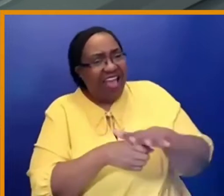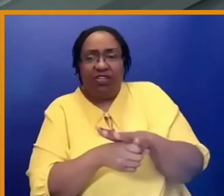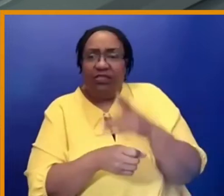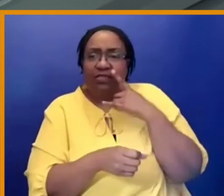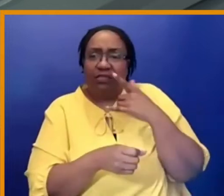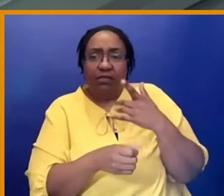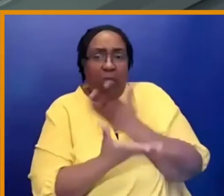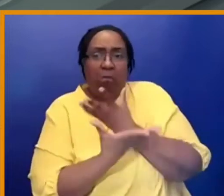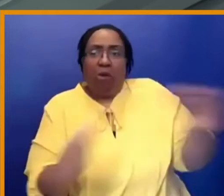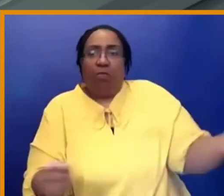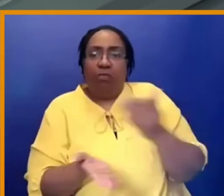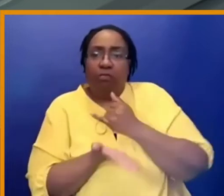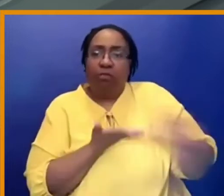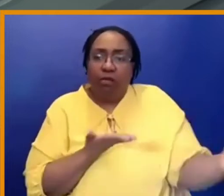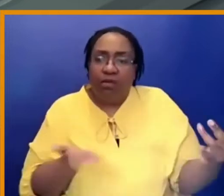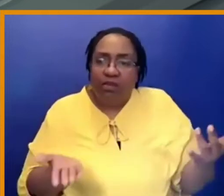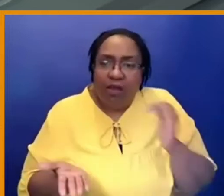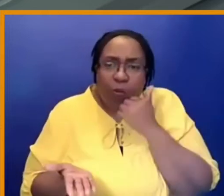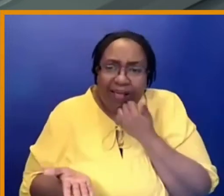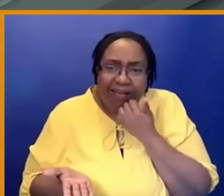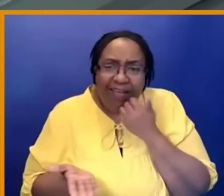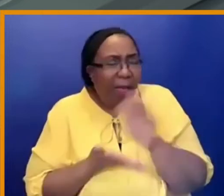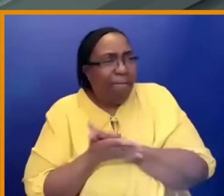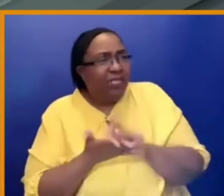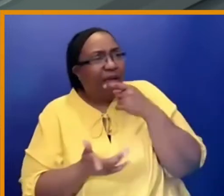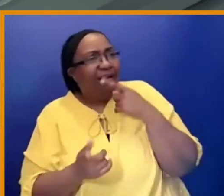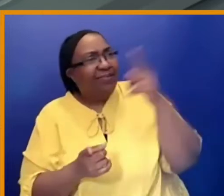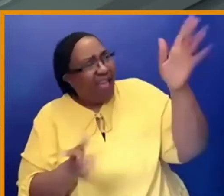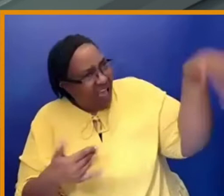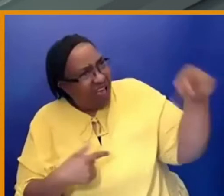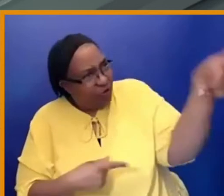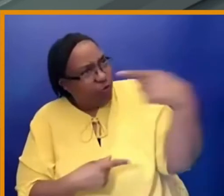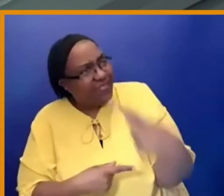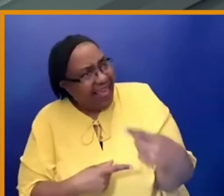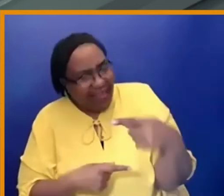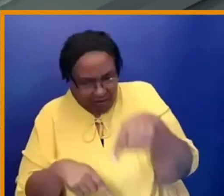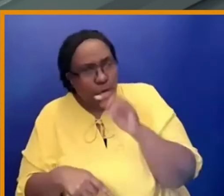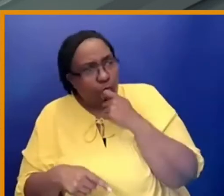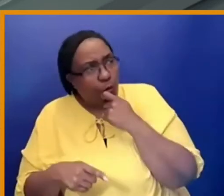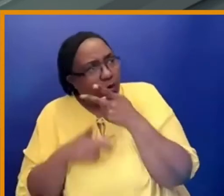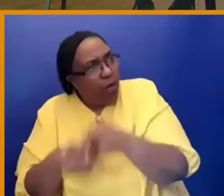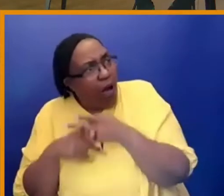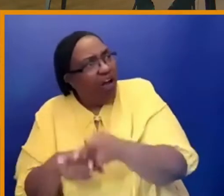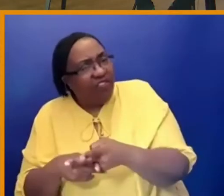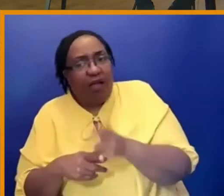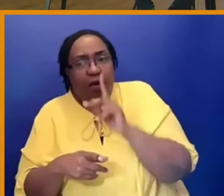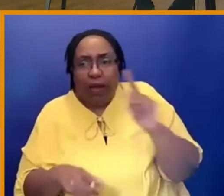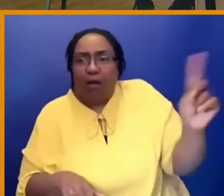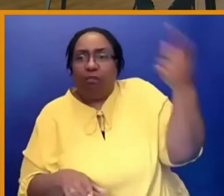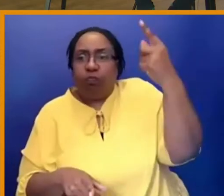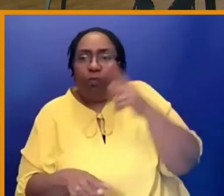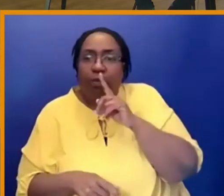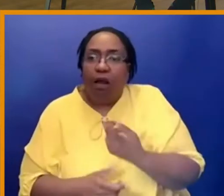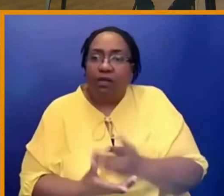our ability to hold government to account for planning and spending decisions that could continue the decline of nature. So this